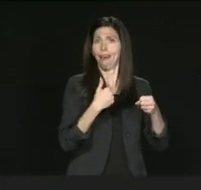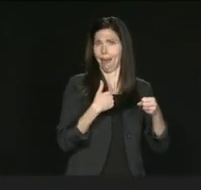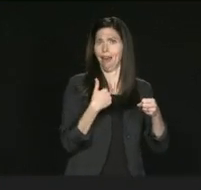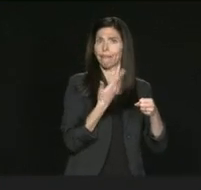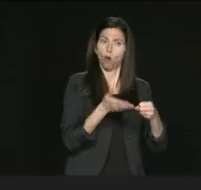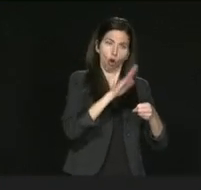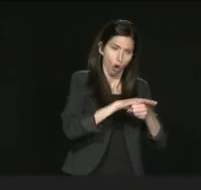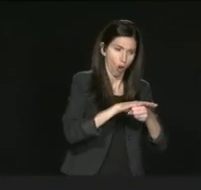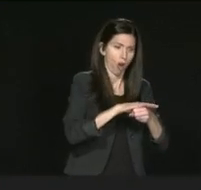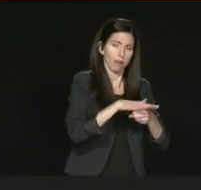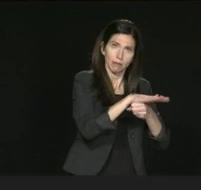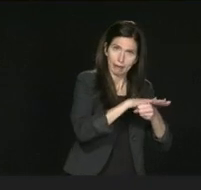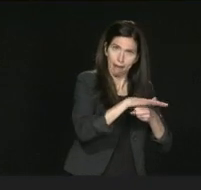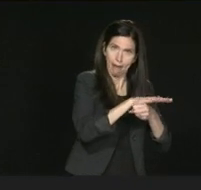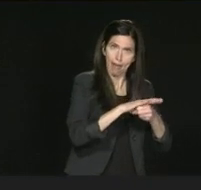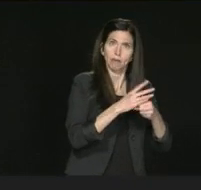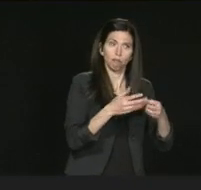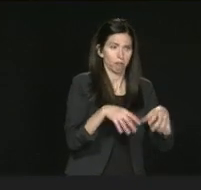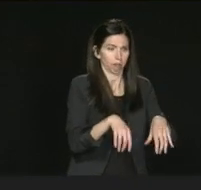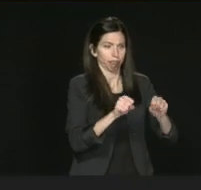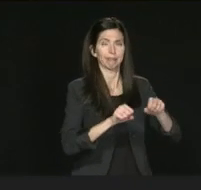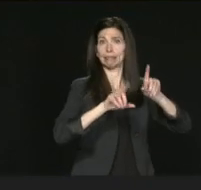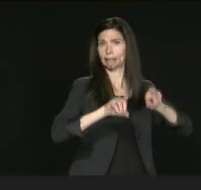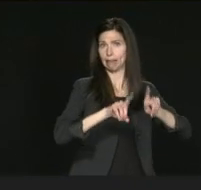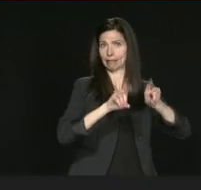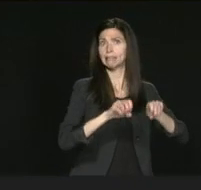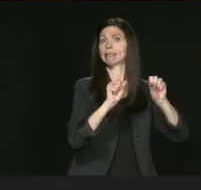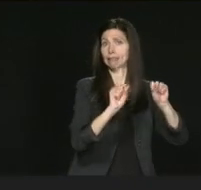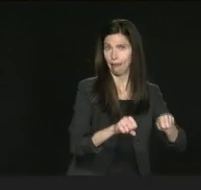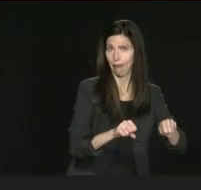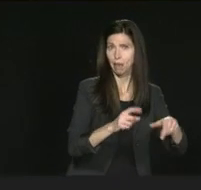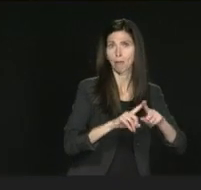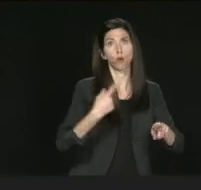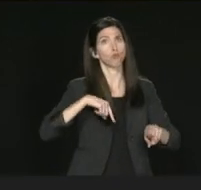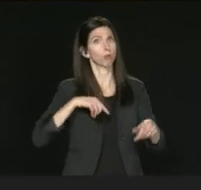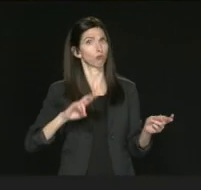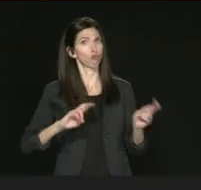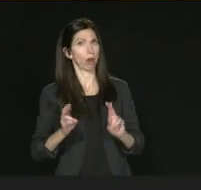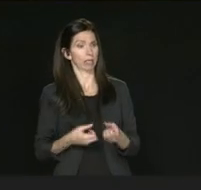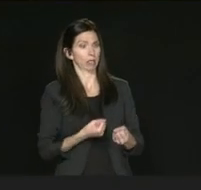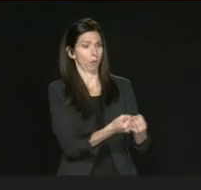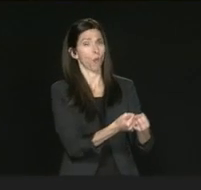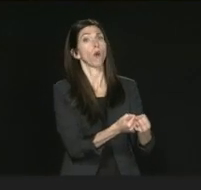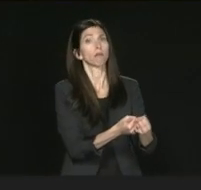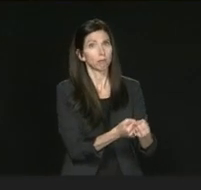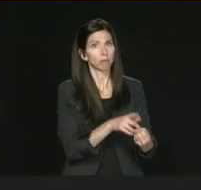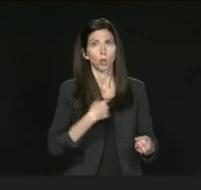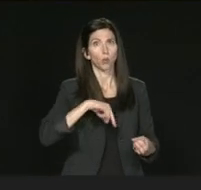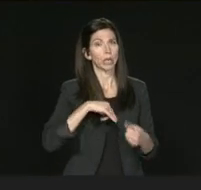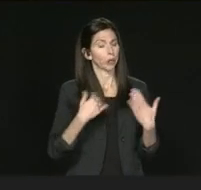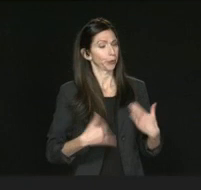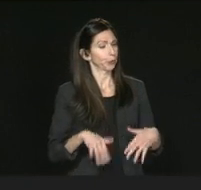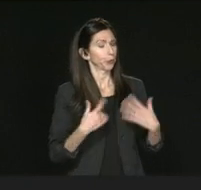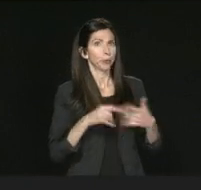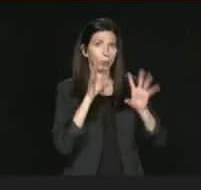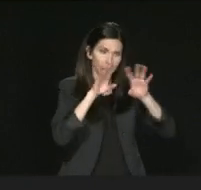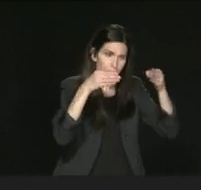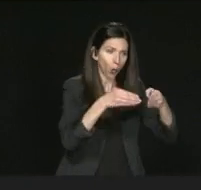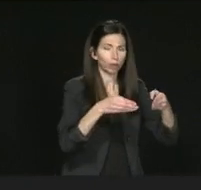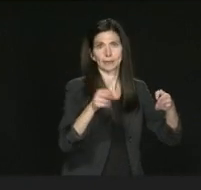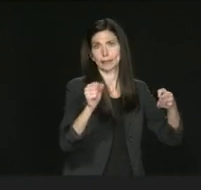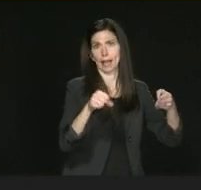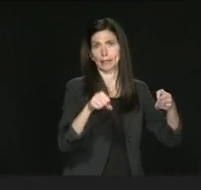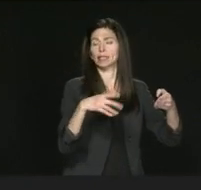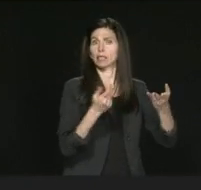if needed. So I think people are taking it extremely seriously because these are more vulnerable situations.